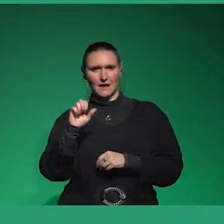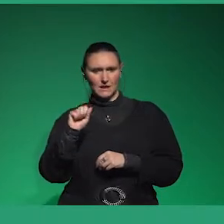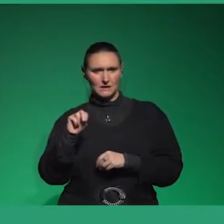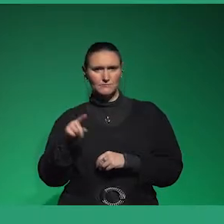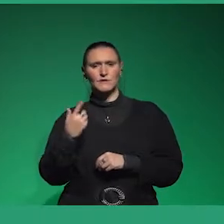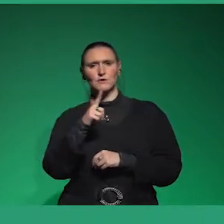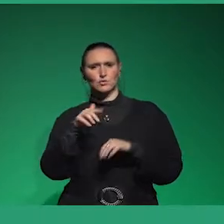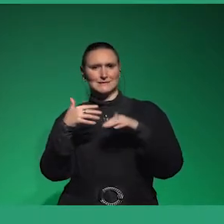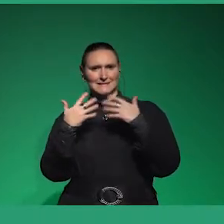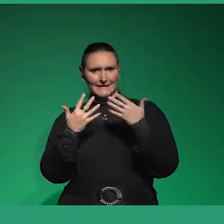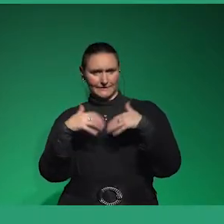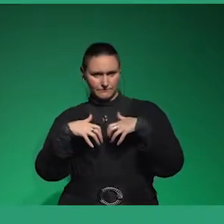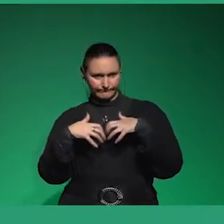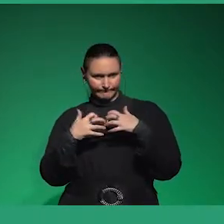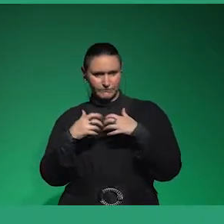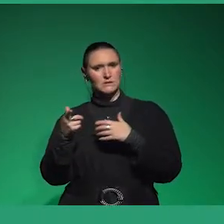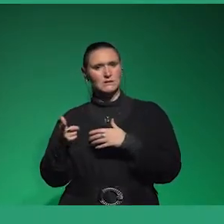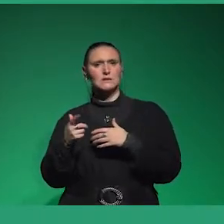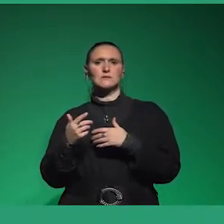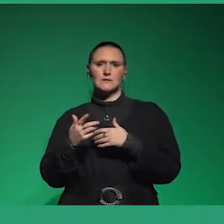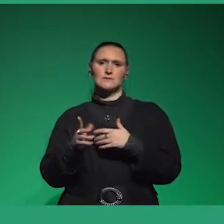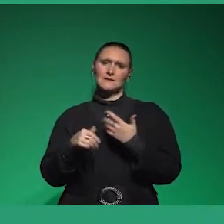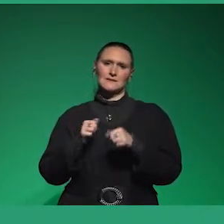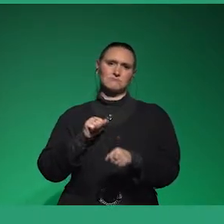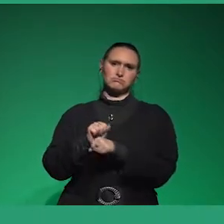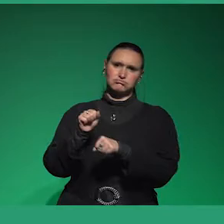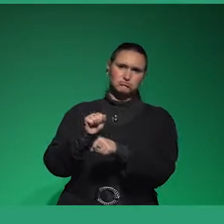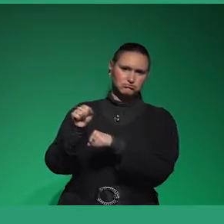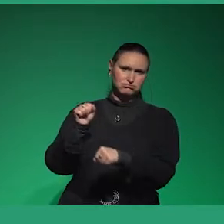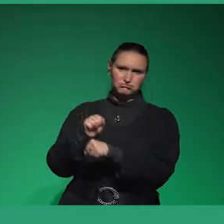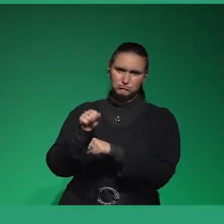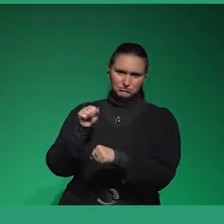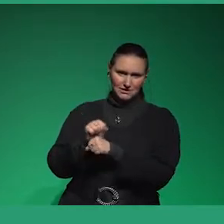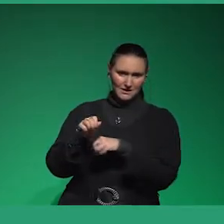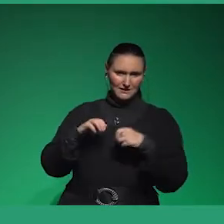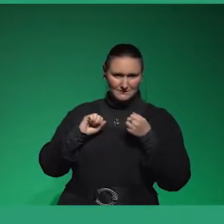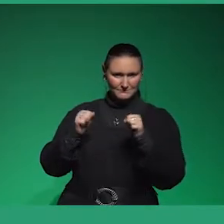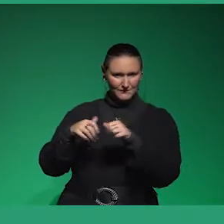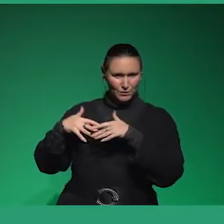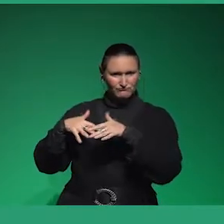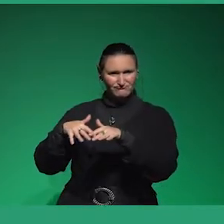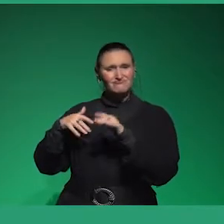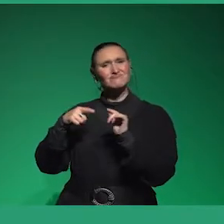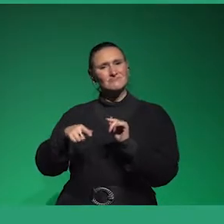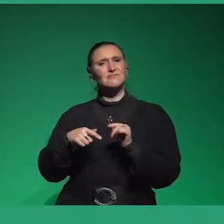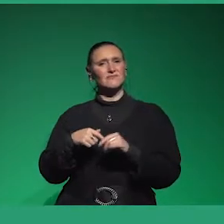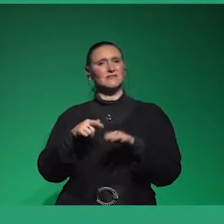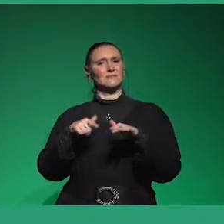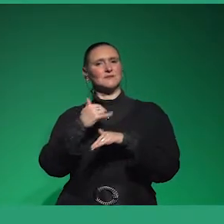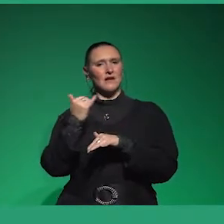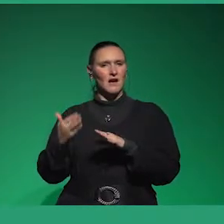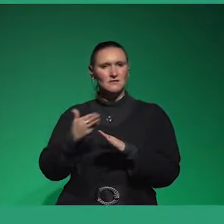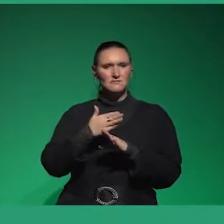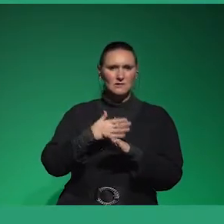2014. Resistance movements are being channeled through a cultural an artistic